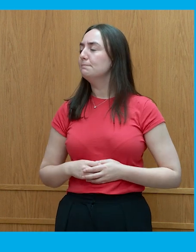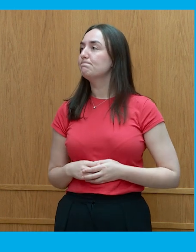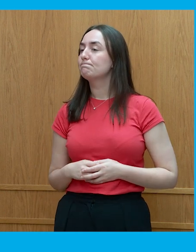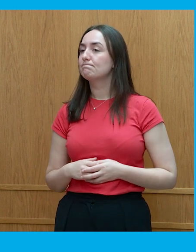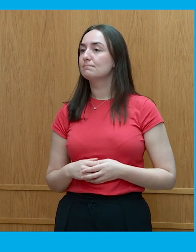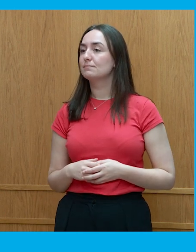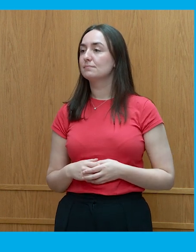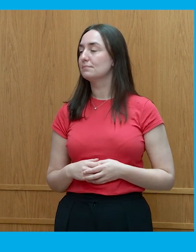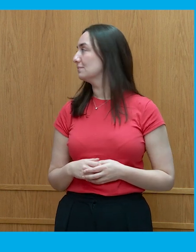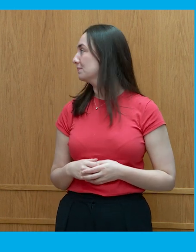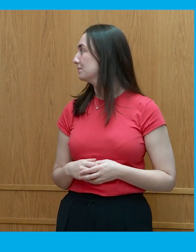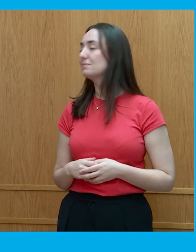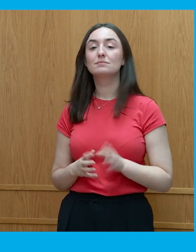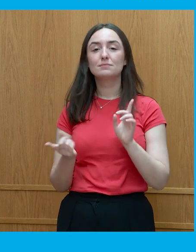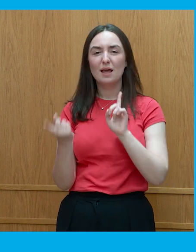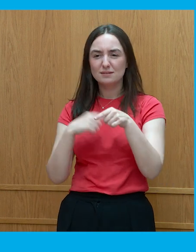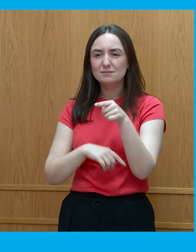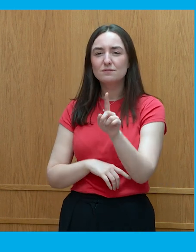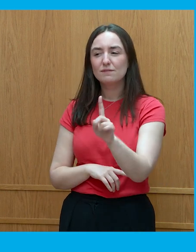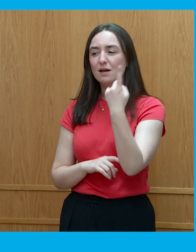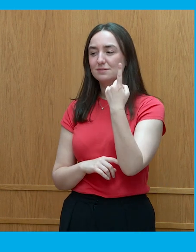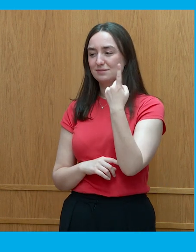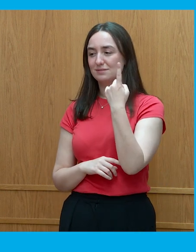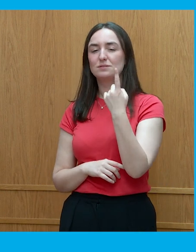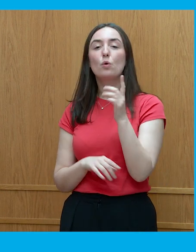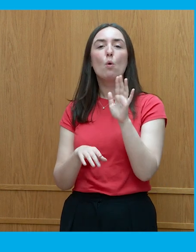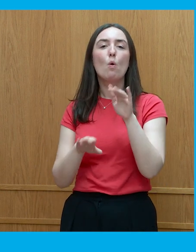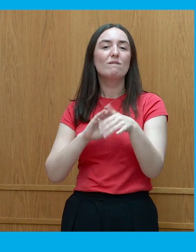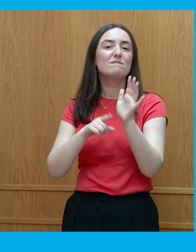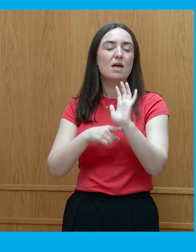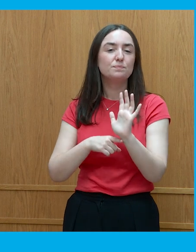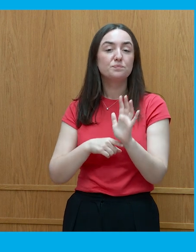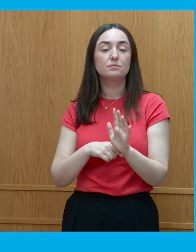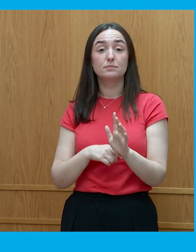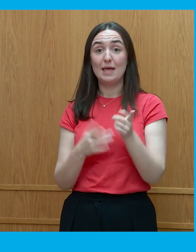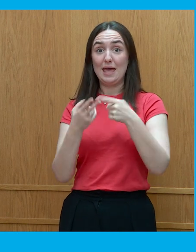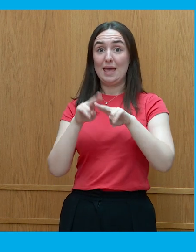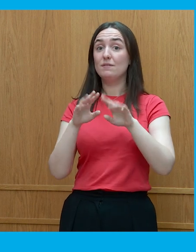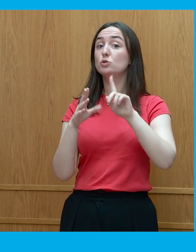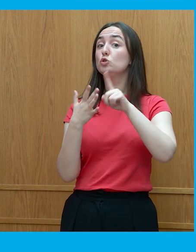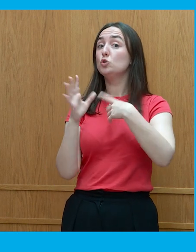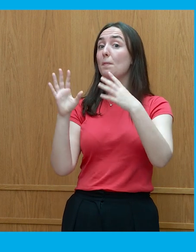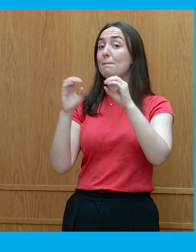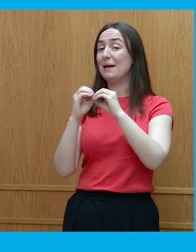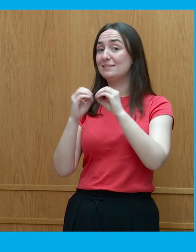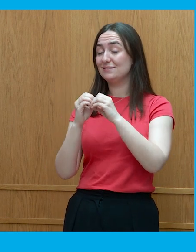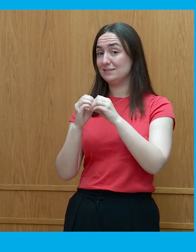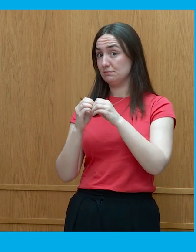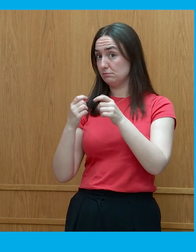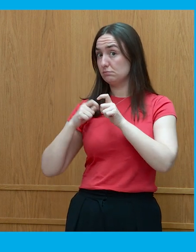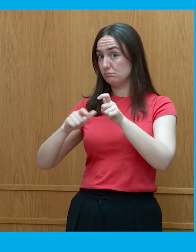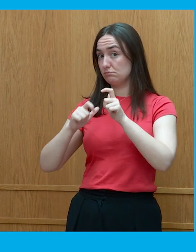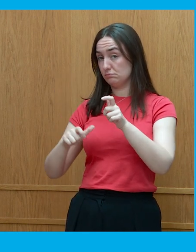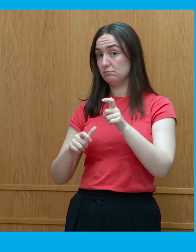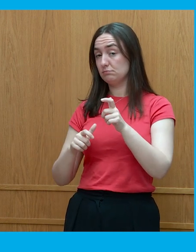I'll answer your question first. If Joe Biden were still running, I think whether or not I'd advise him on it, he'd be talking